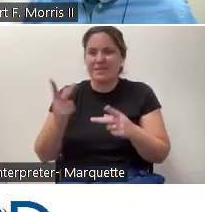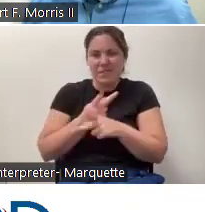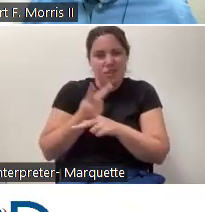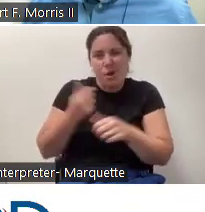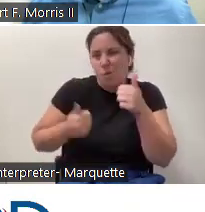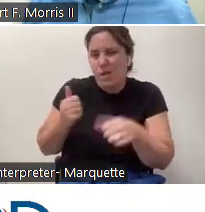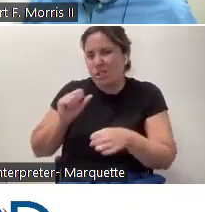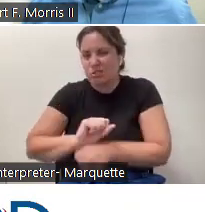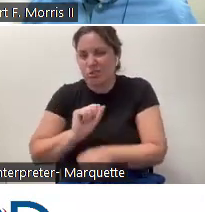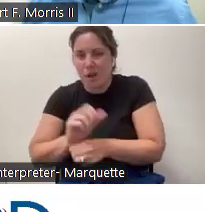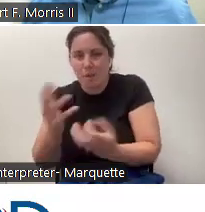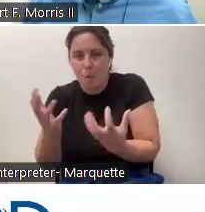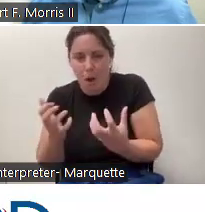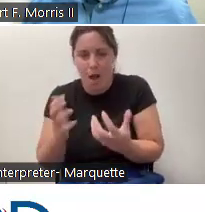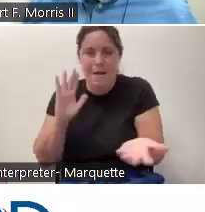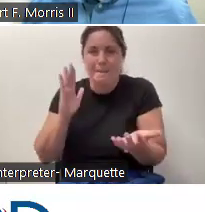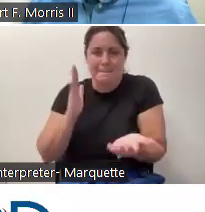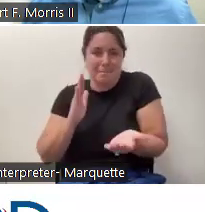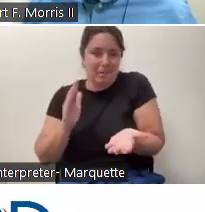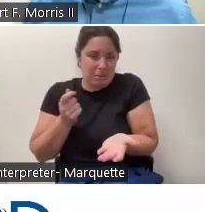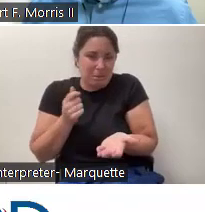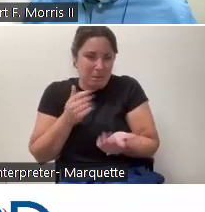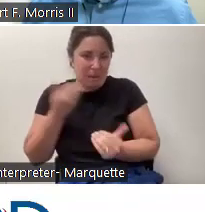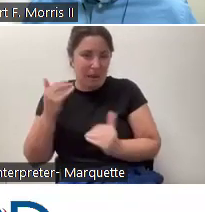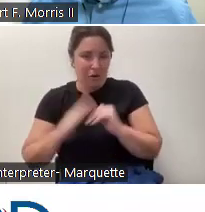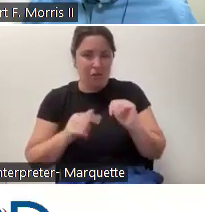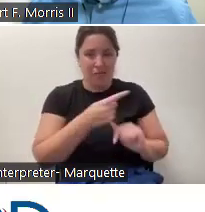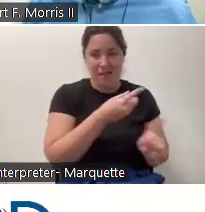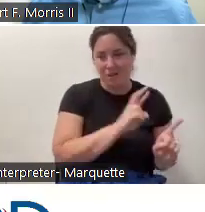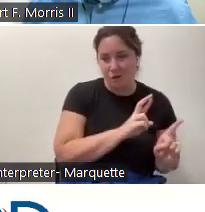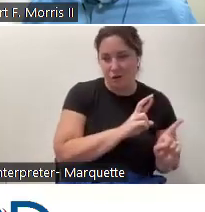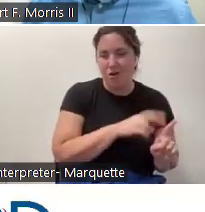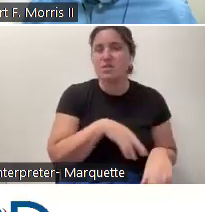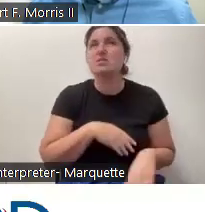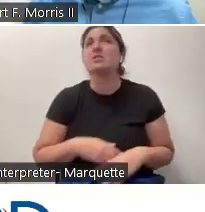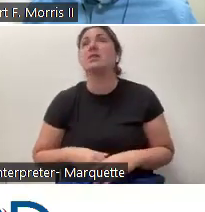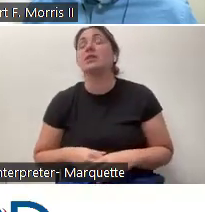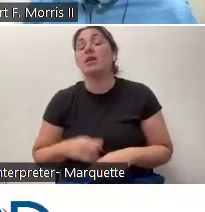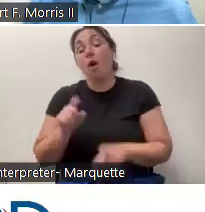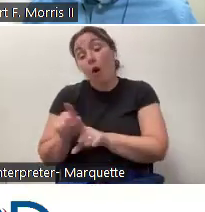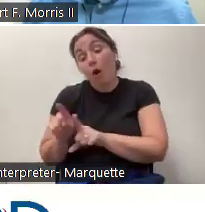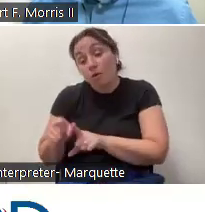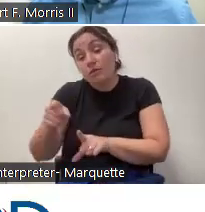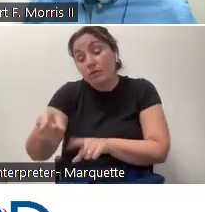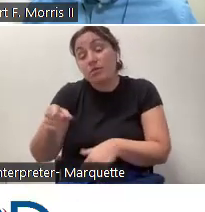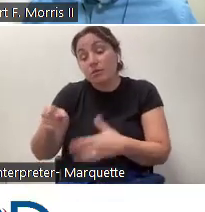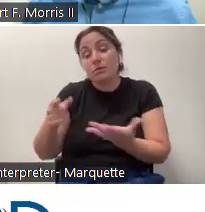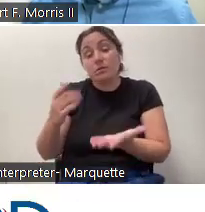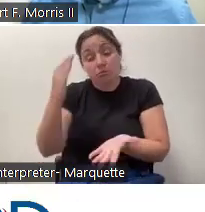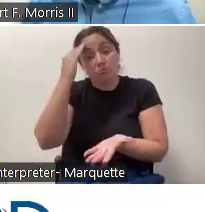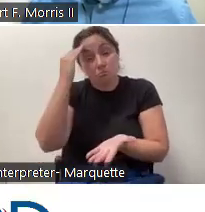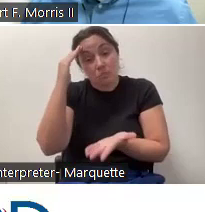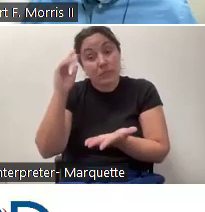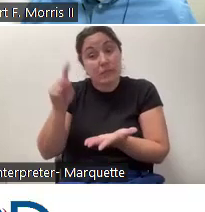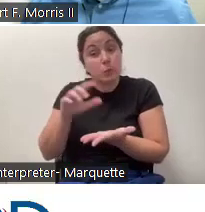VR. So I want to make sure that I'm sending them there with a goal in mind, also with an awareness that they will have to have some